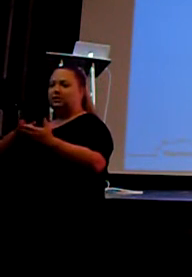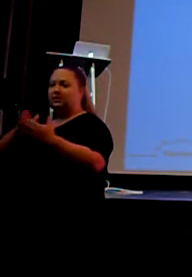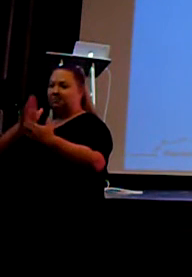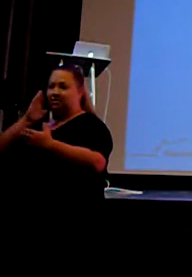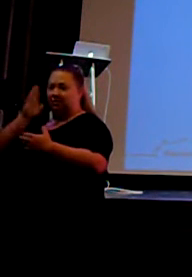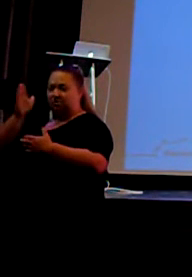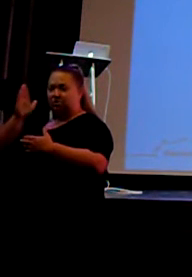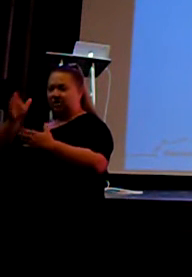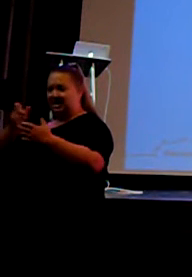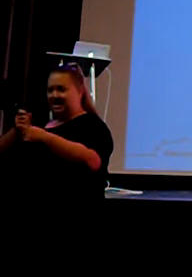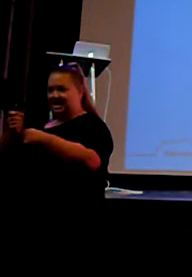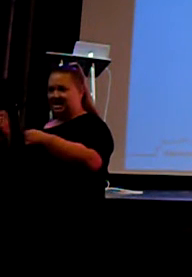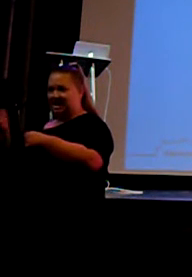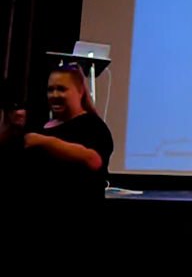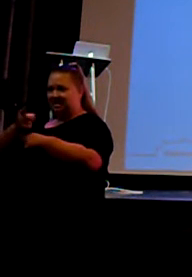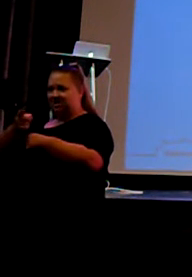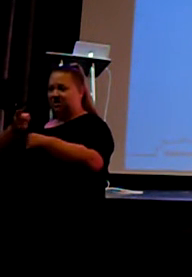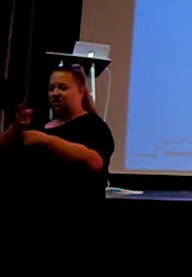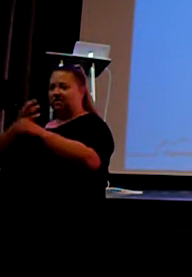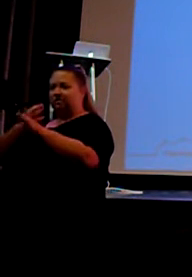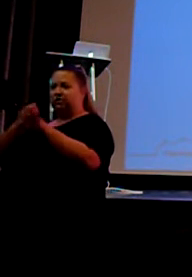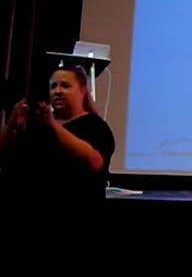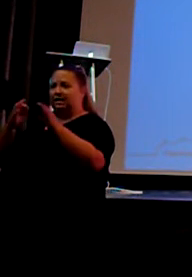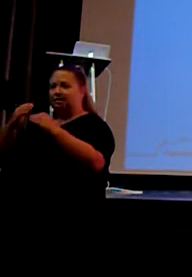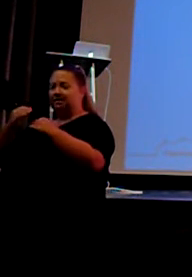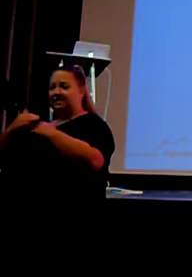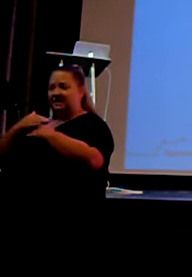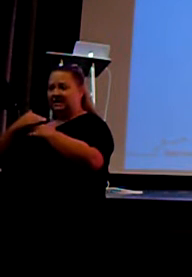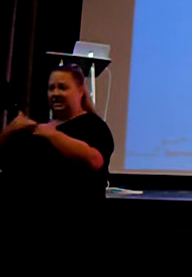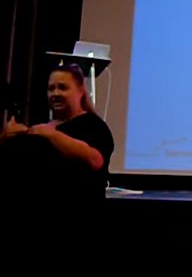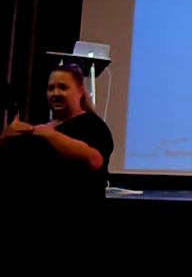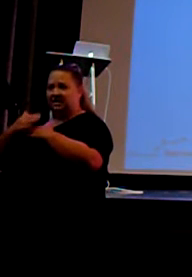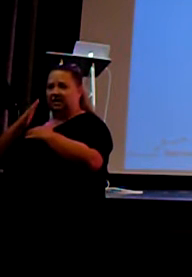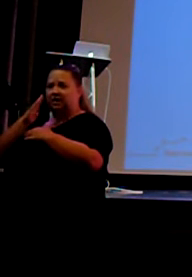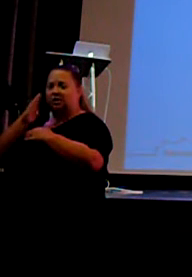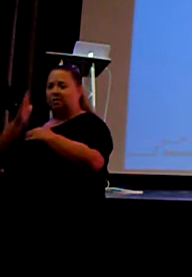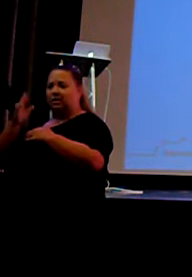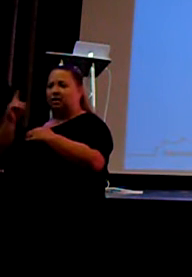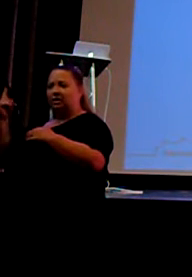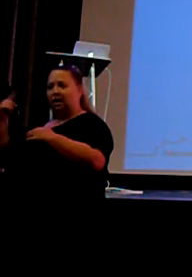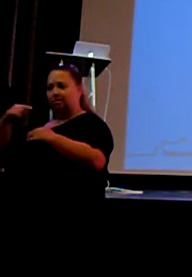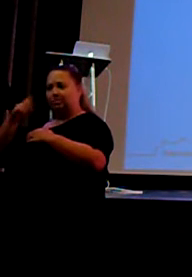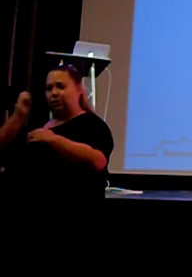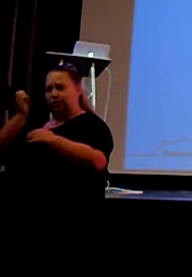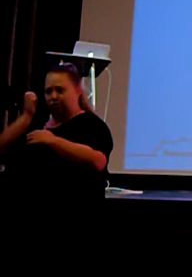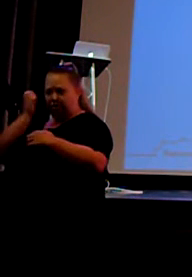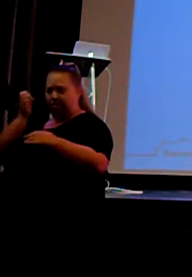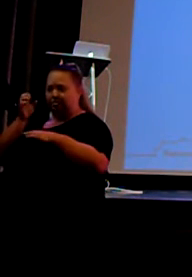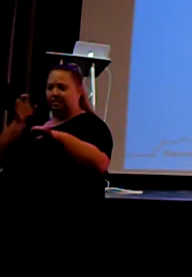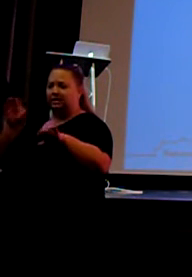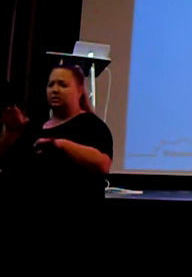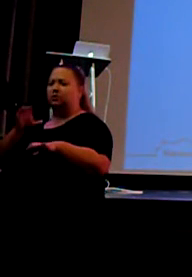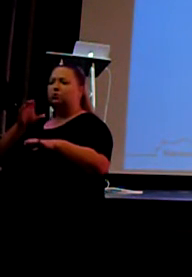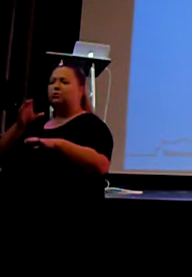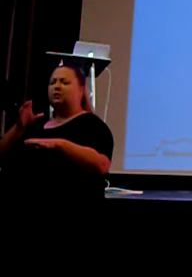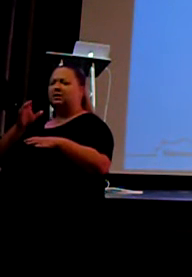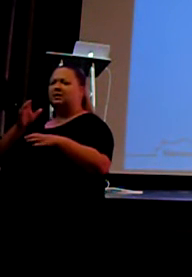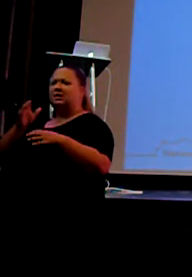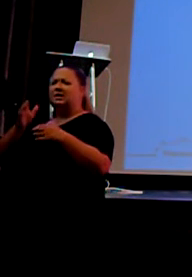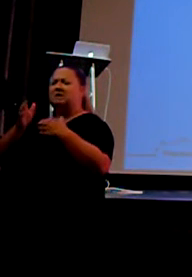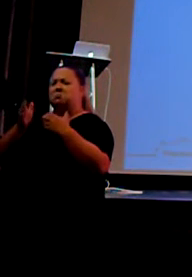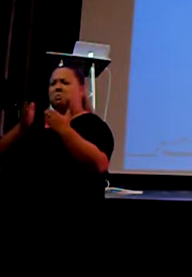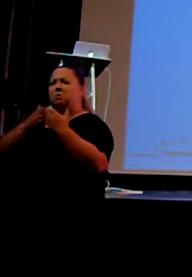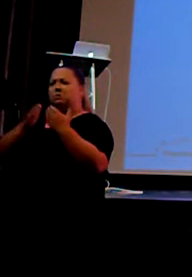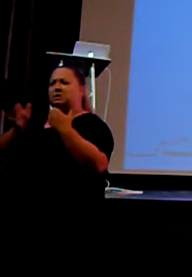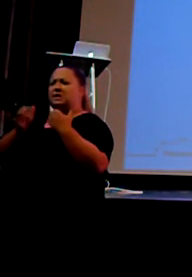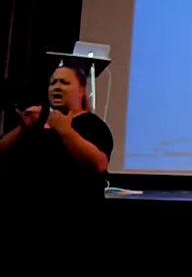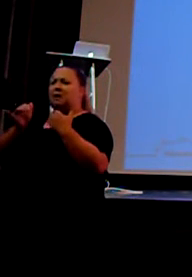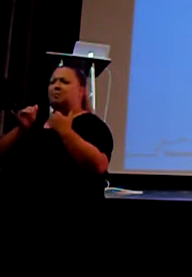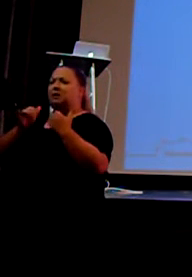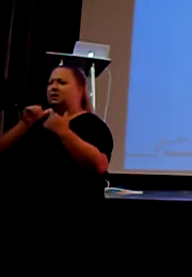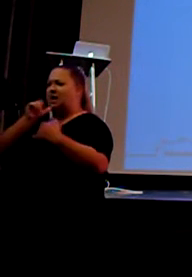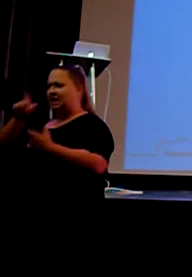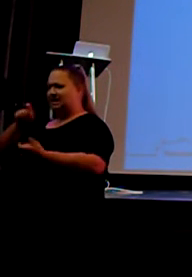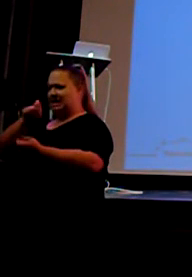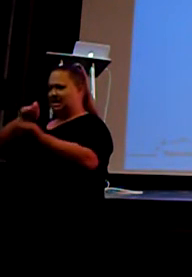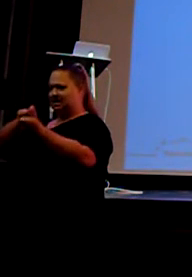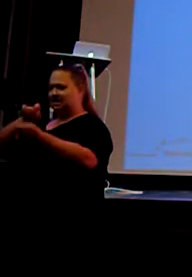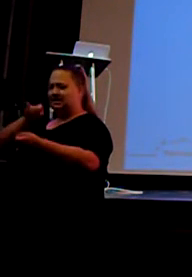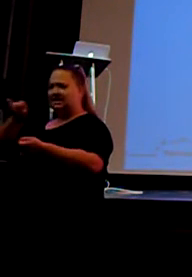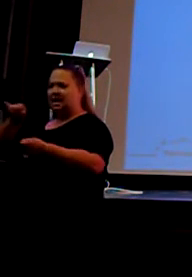the Freedom of the Seas will come to Europe and do very similar cruises to what we have. Not exactly, but very